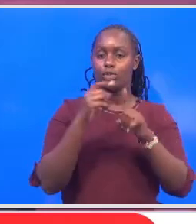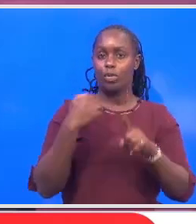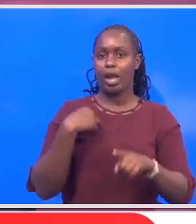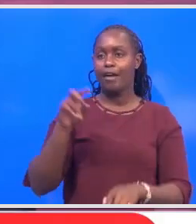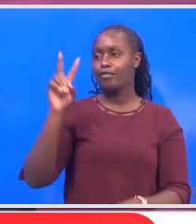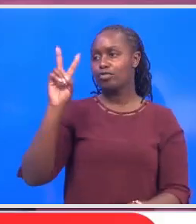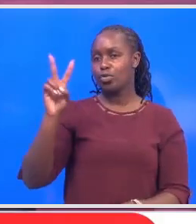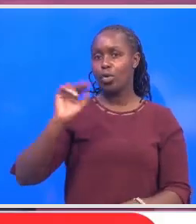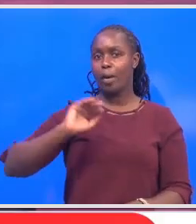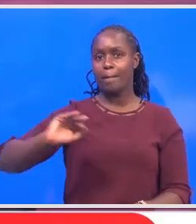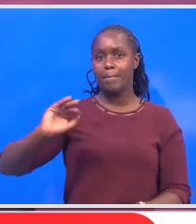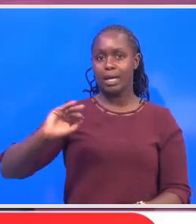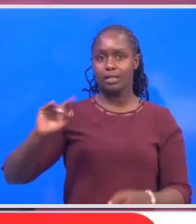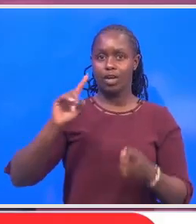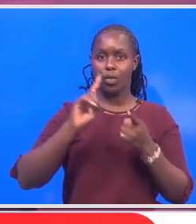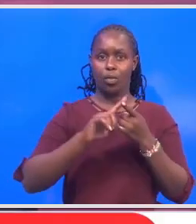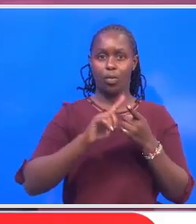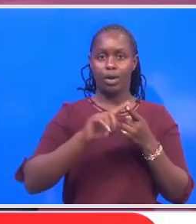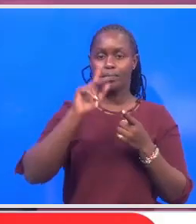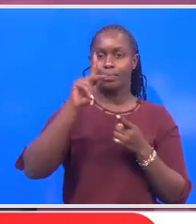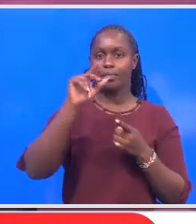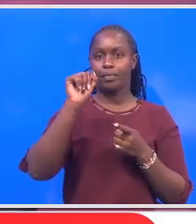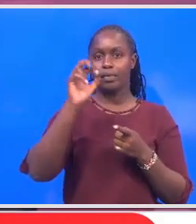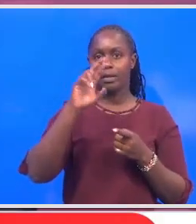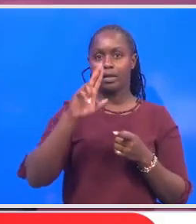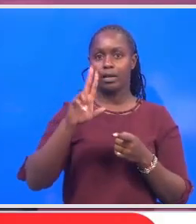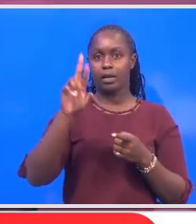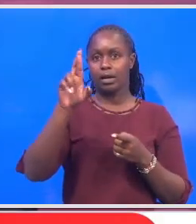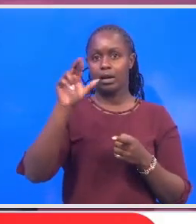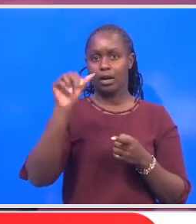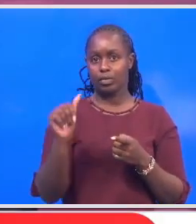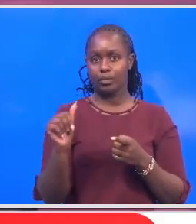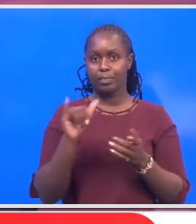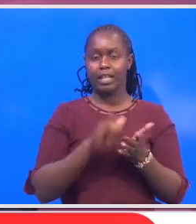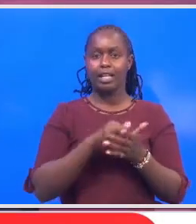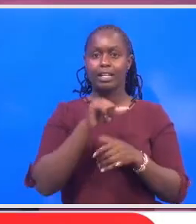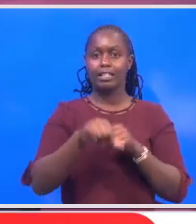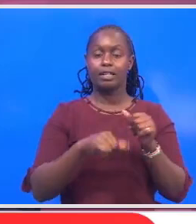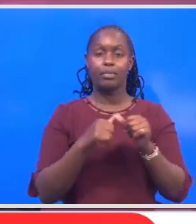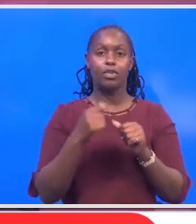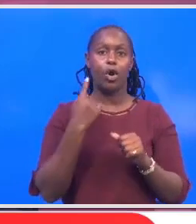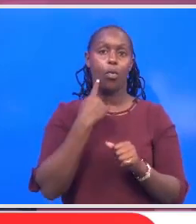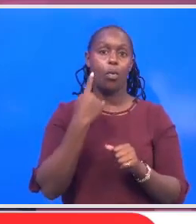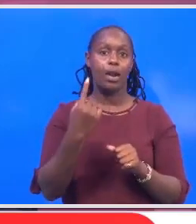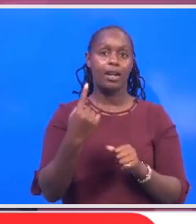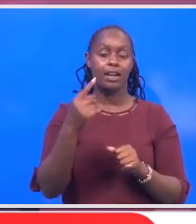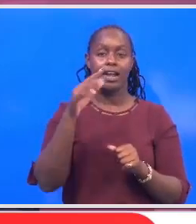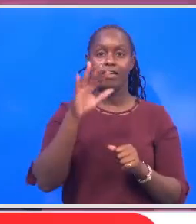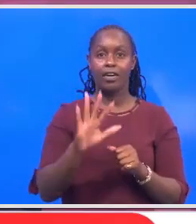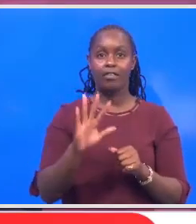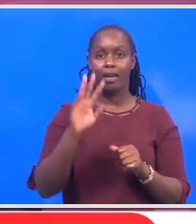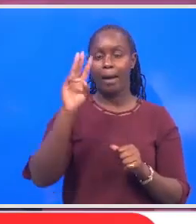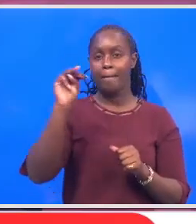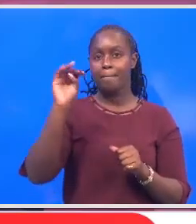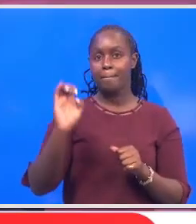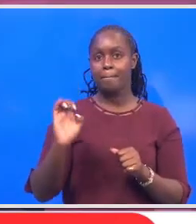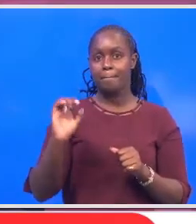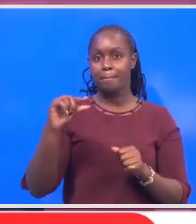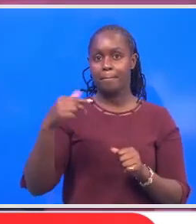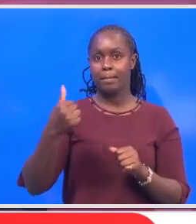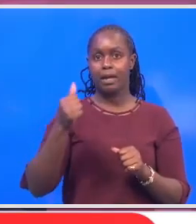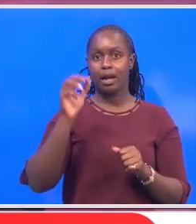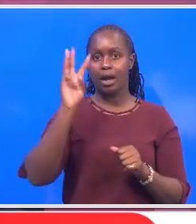called Karura. Mm-hmm. It will give us about 105 megawatts. Mm-hmm. But the game